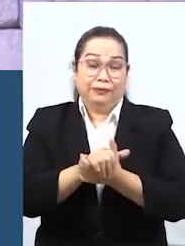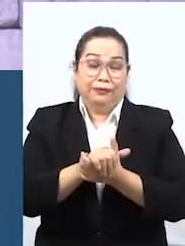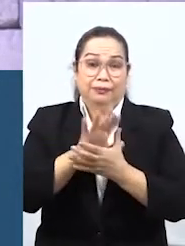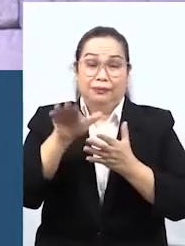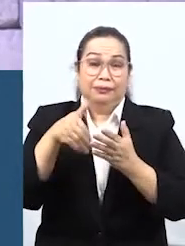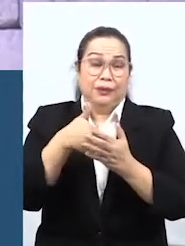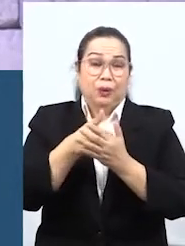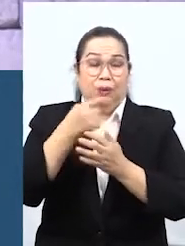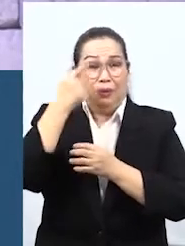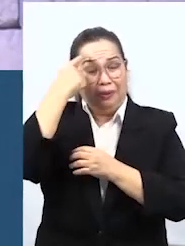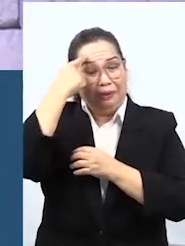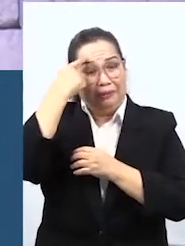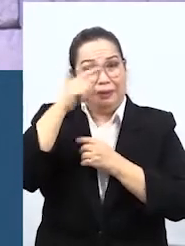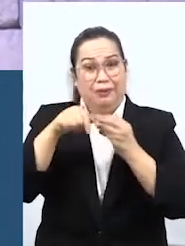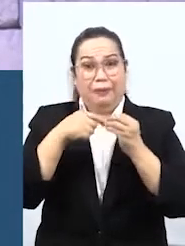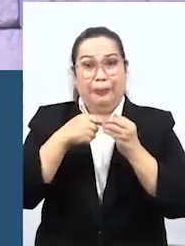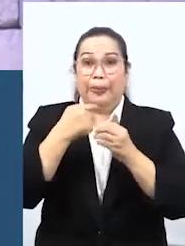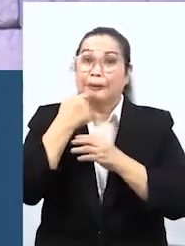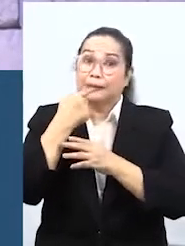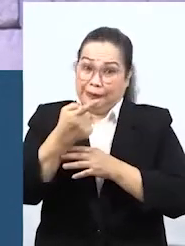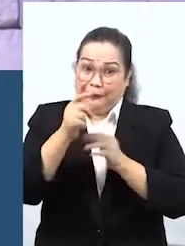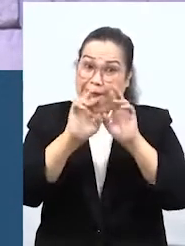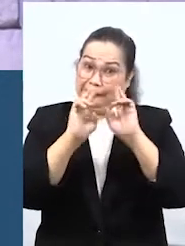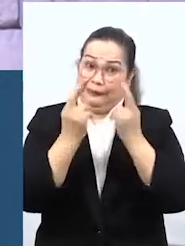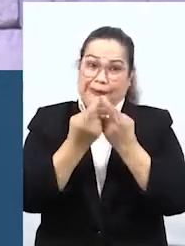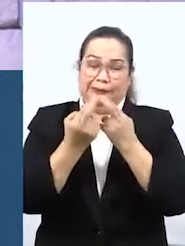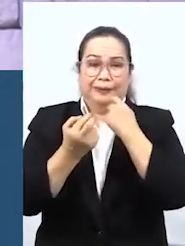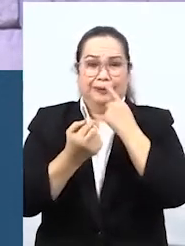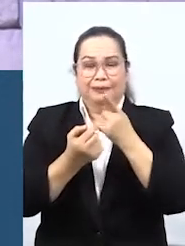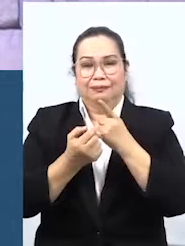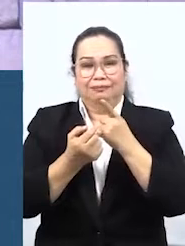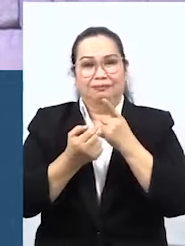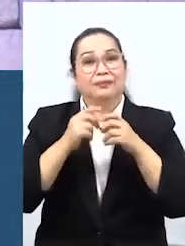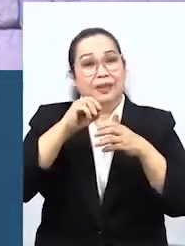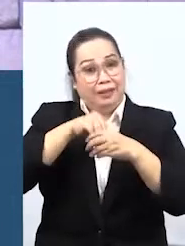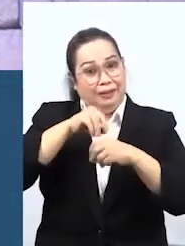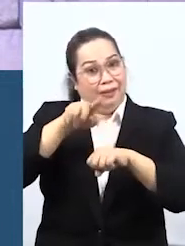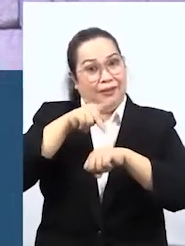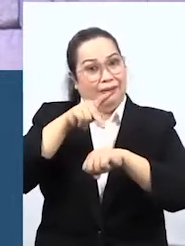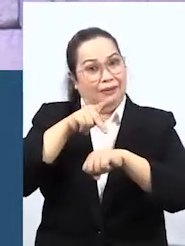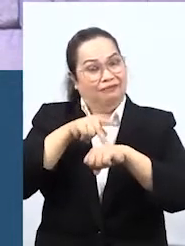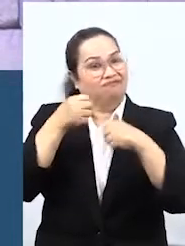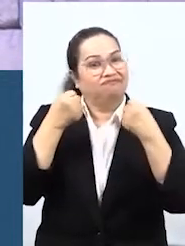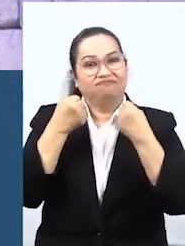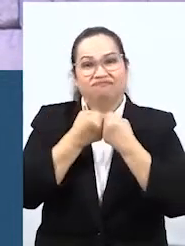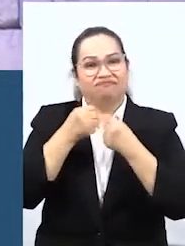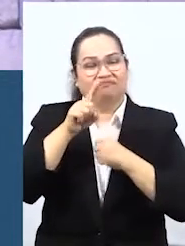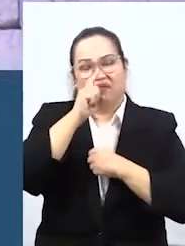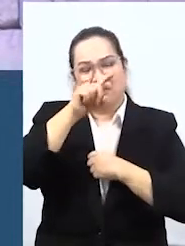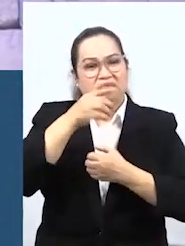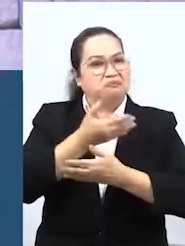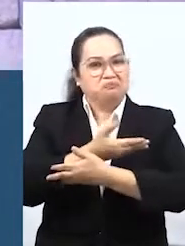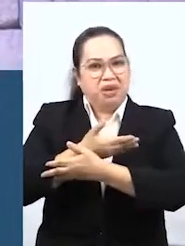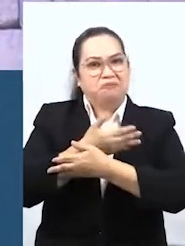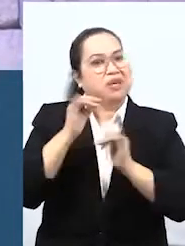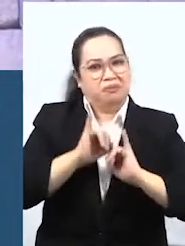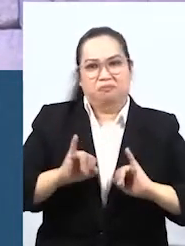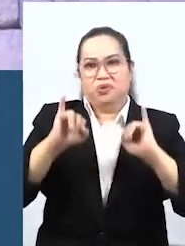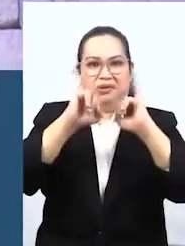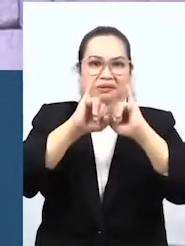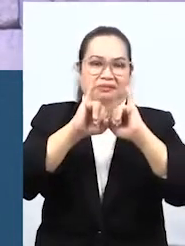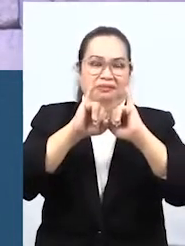West but we told our our relatives and said in the Philippines we fight we fight for the babies we fight for the